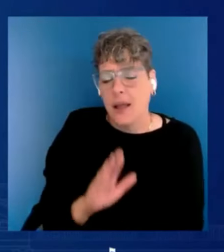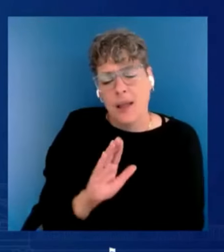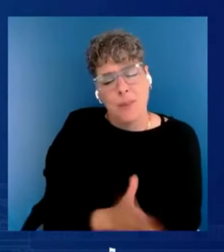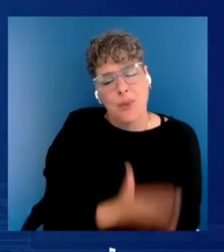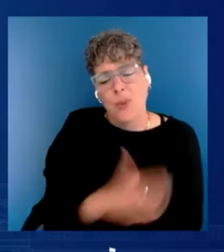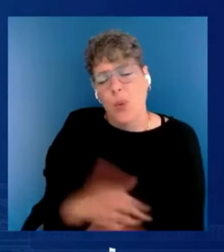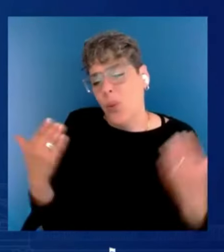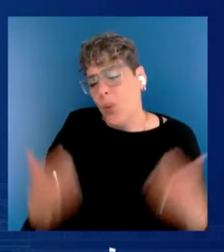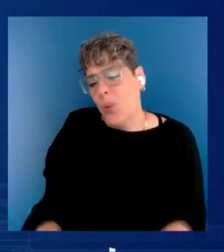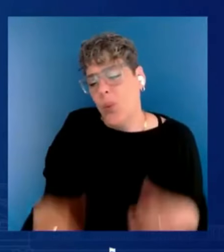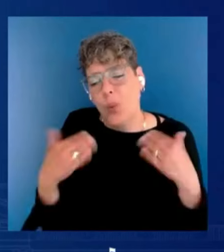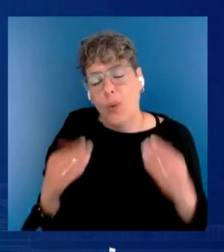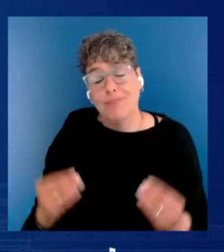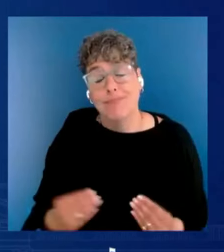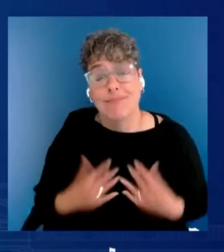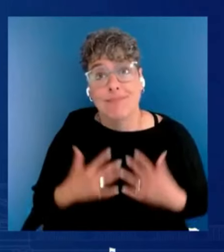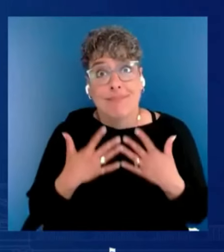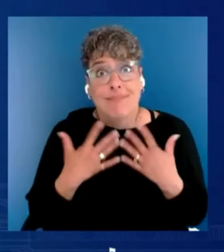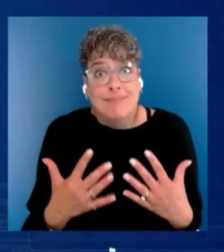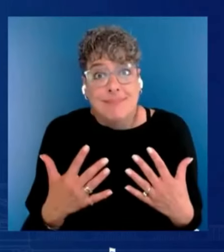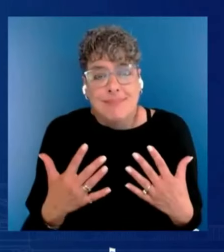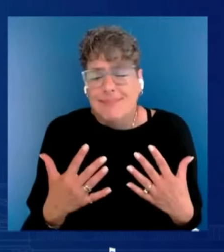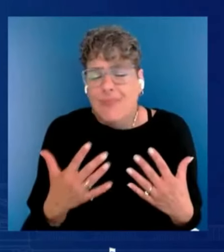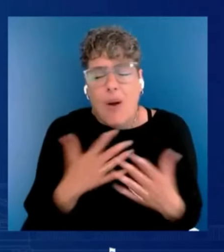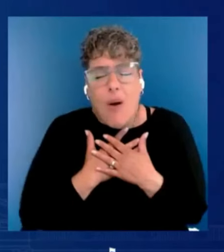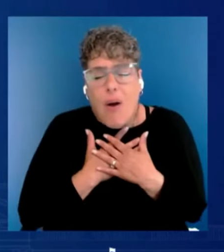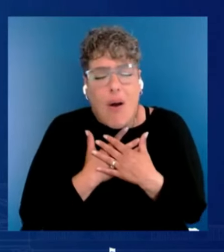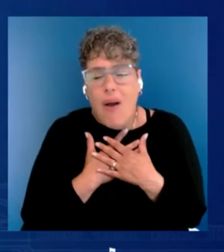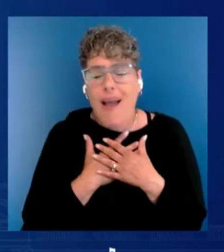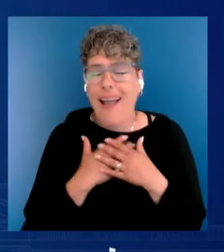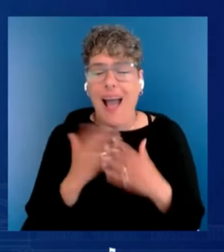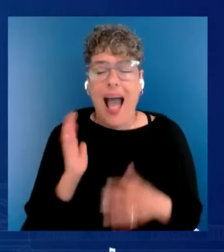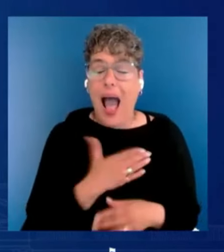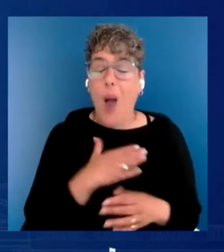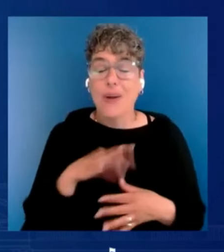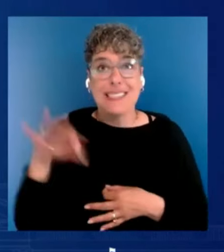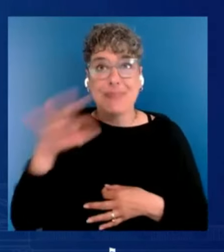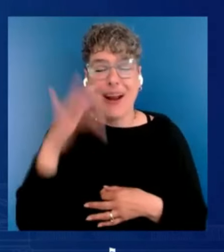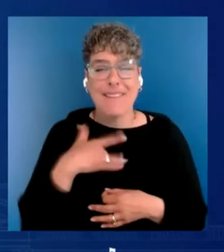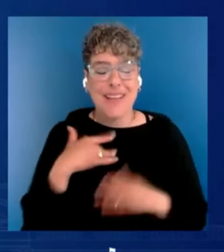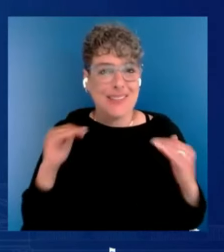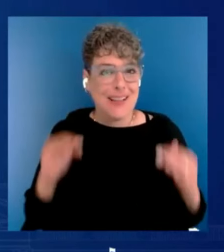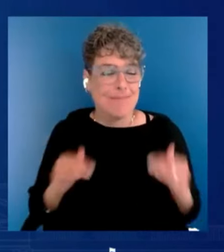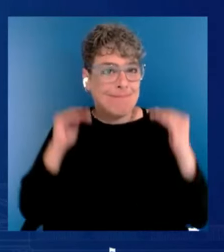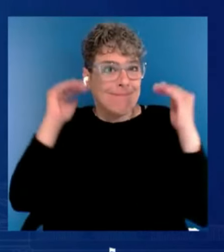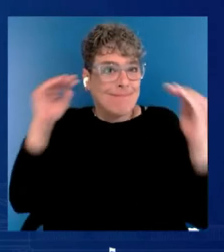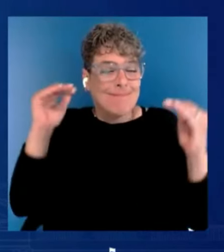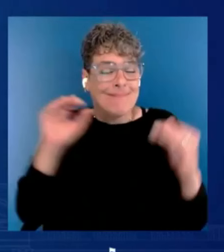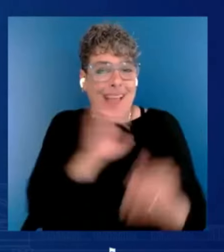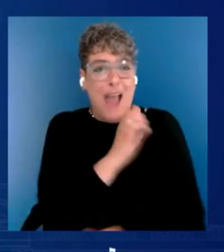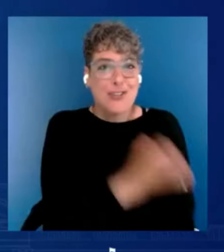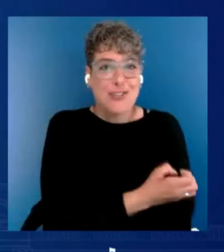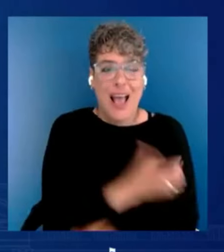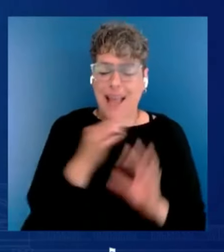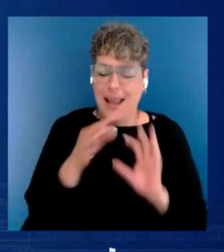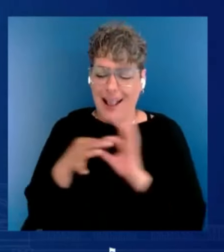spirit. It fills our soul. It brings us together in moments like this. And with that, I want to give